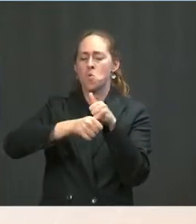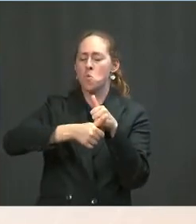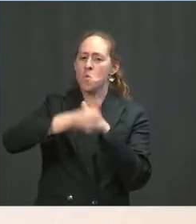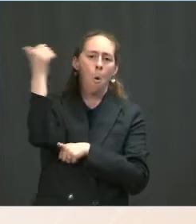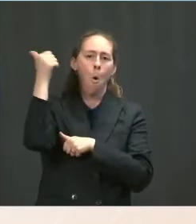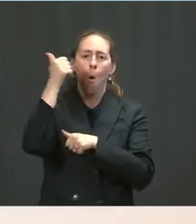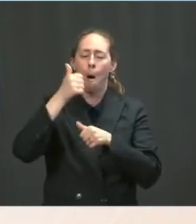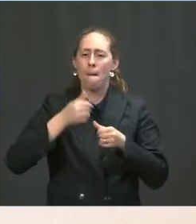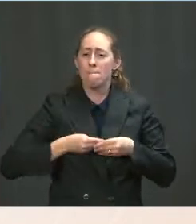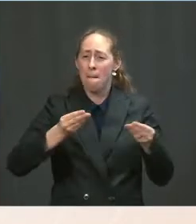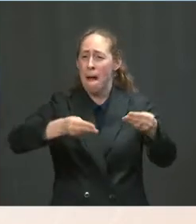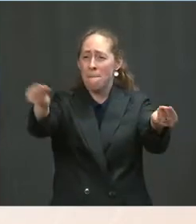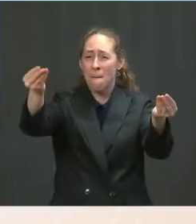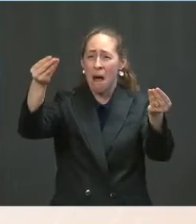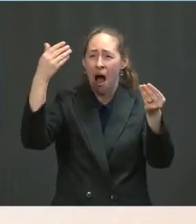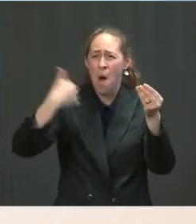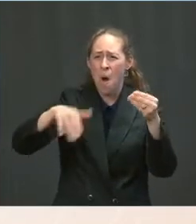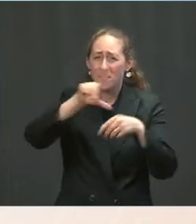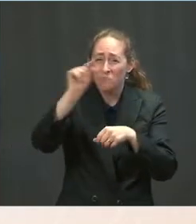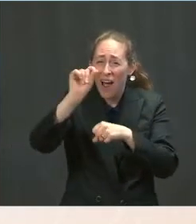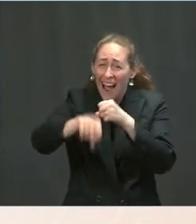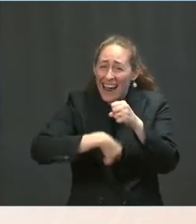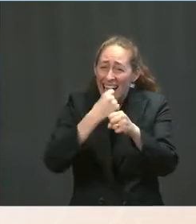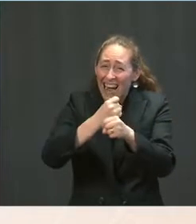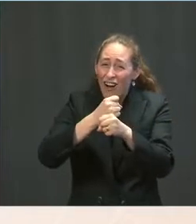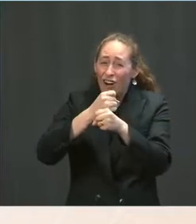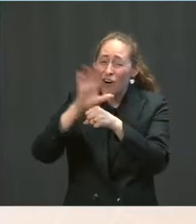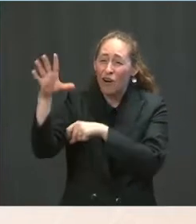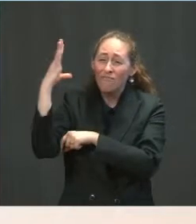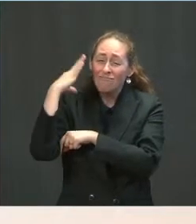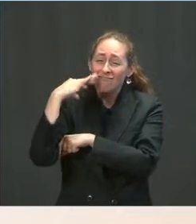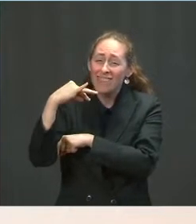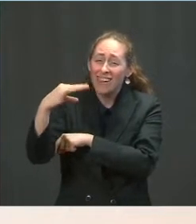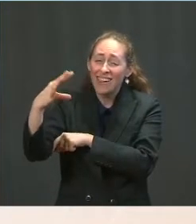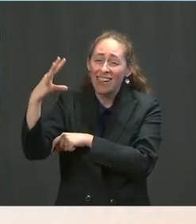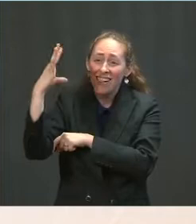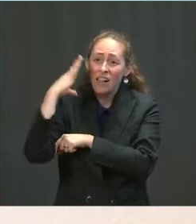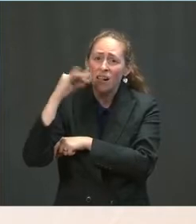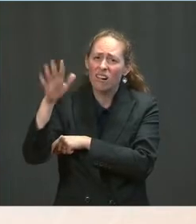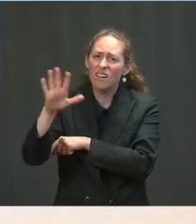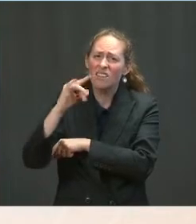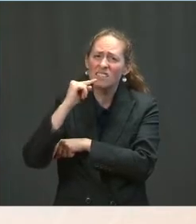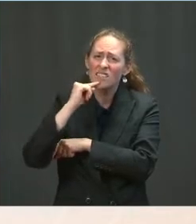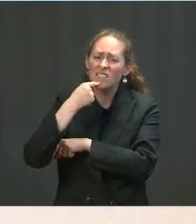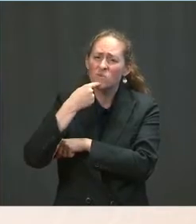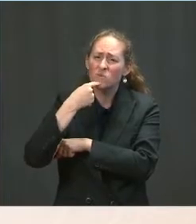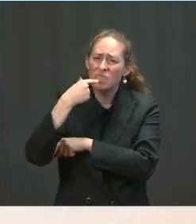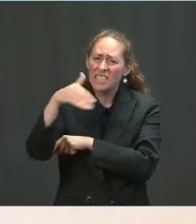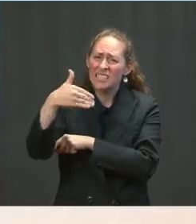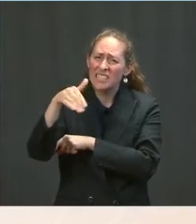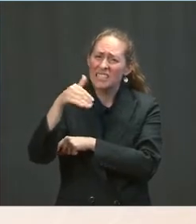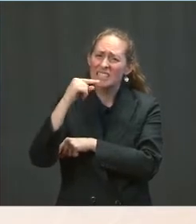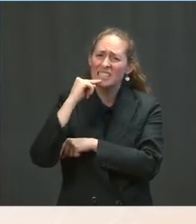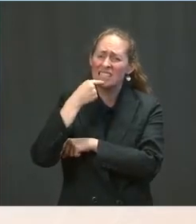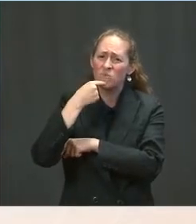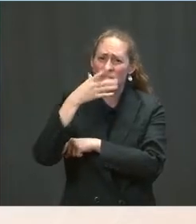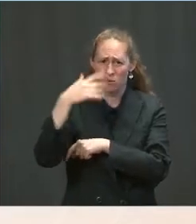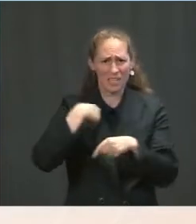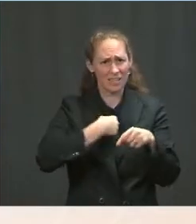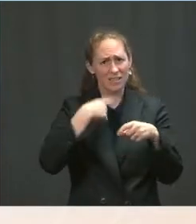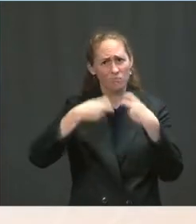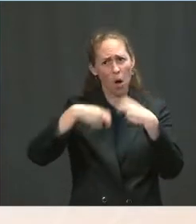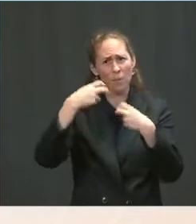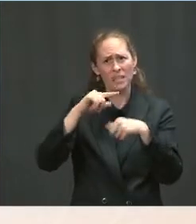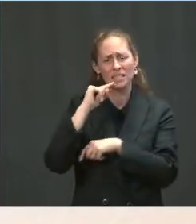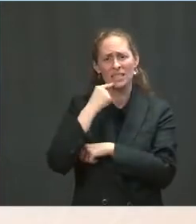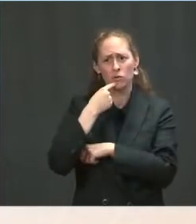her career. So this is absolutely a major problem that we are trying to deal with.